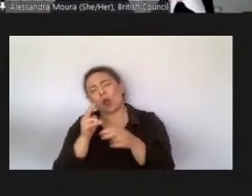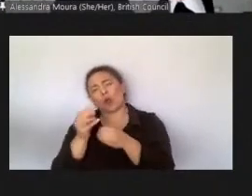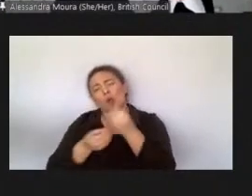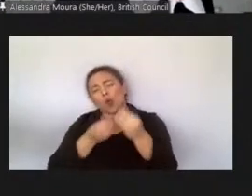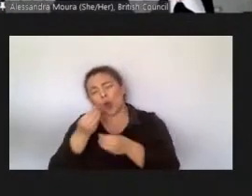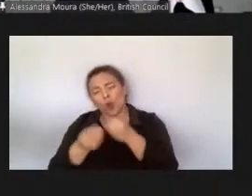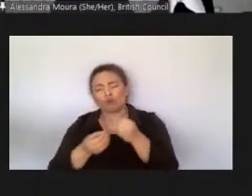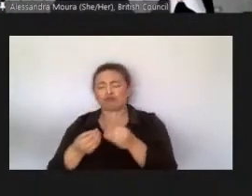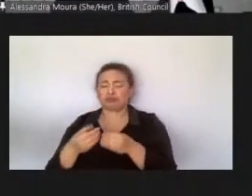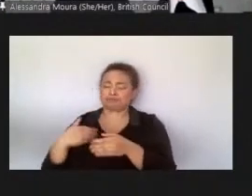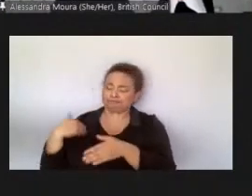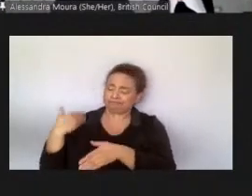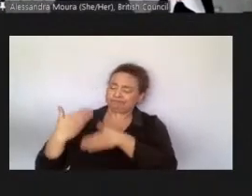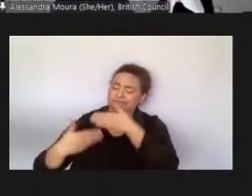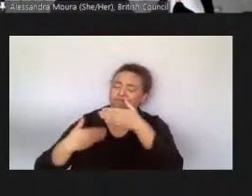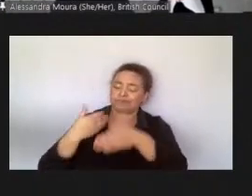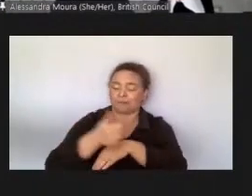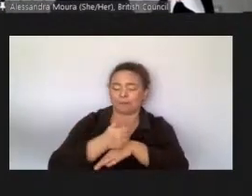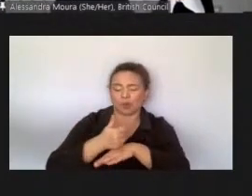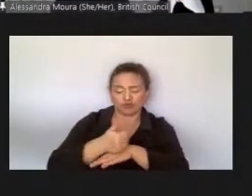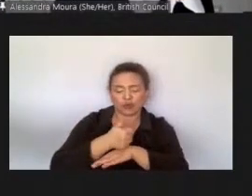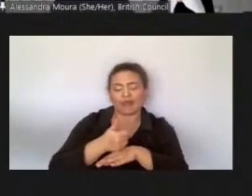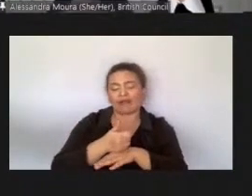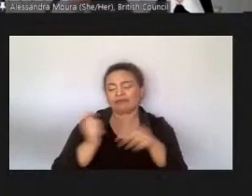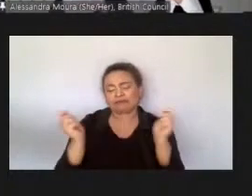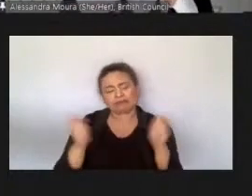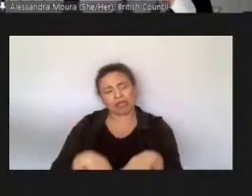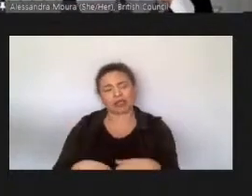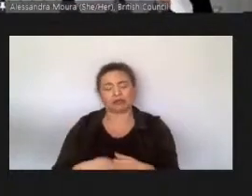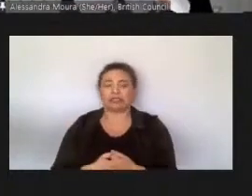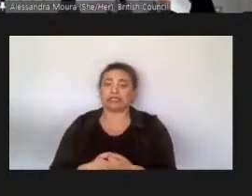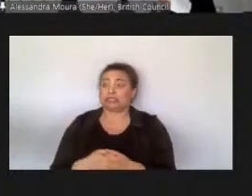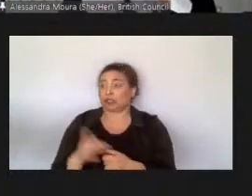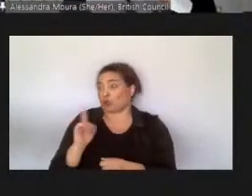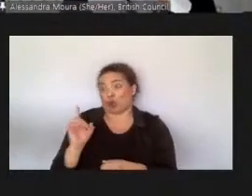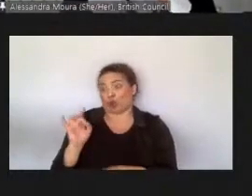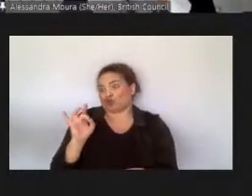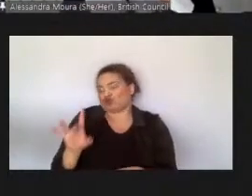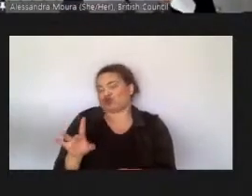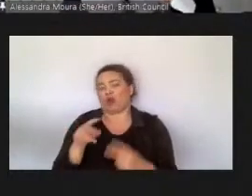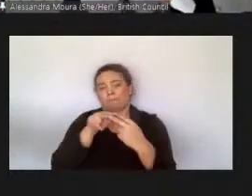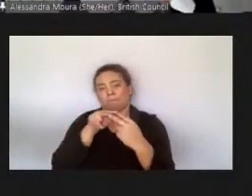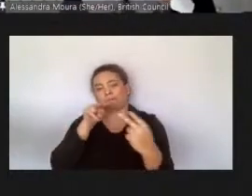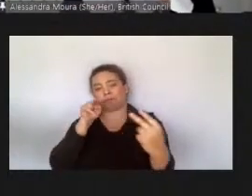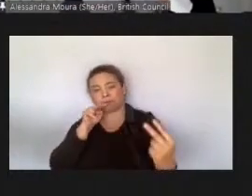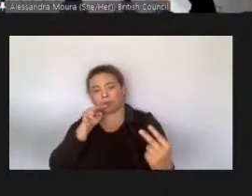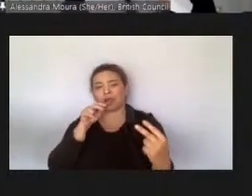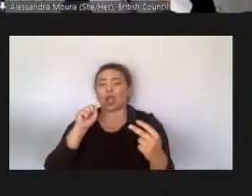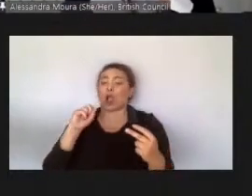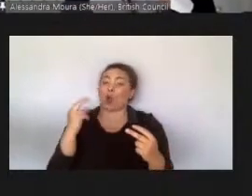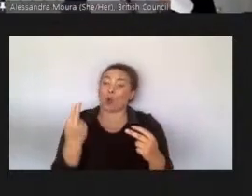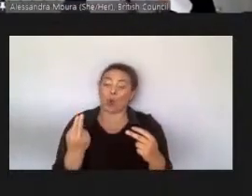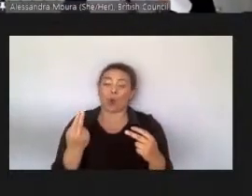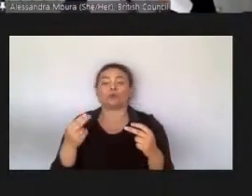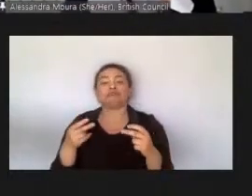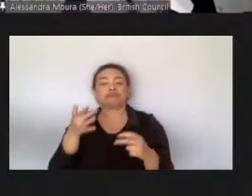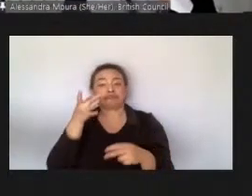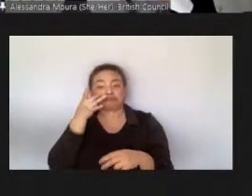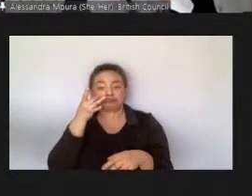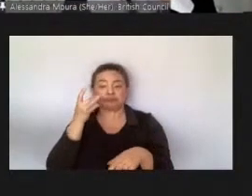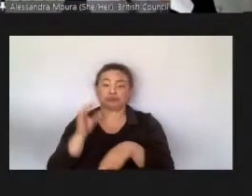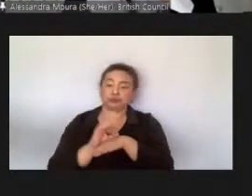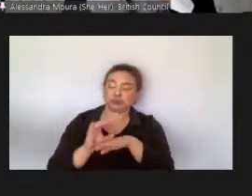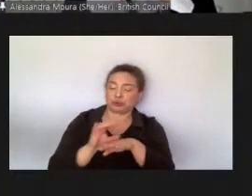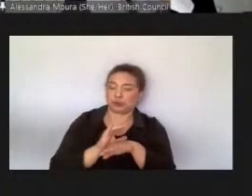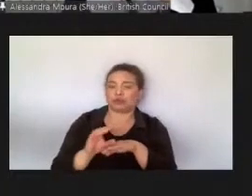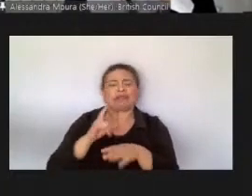going to a webinar, going to a face-to-face training. There are a lot of other things you can do, as I hope that you already